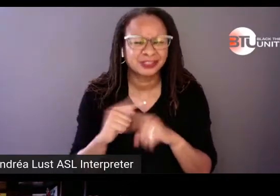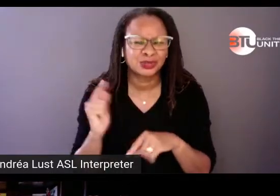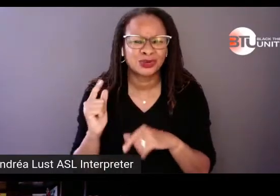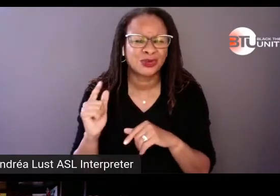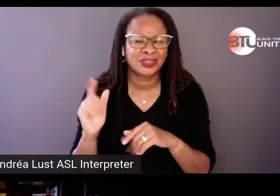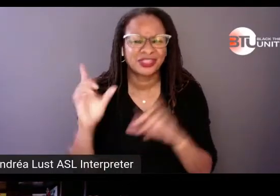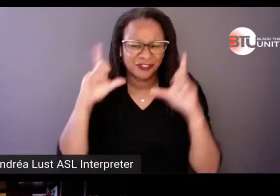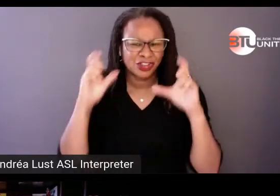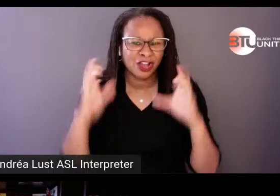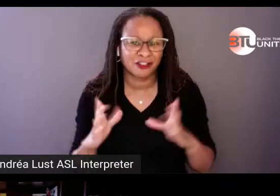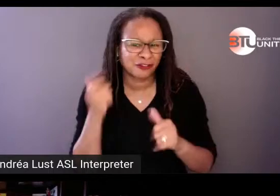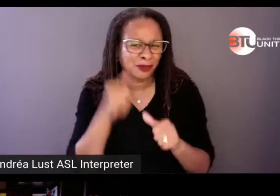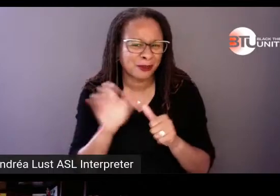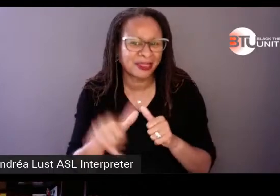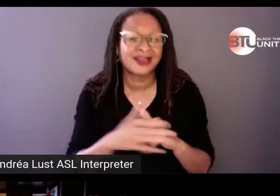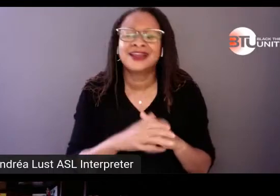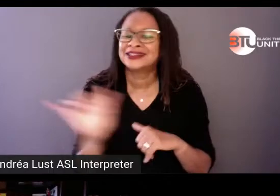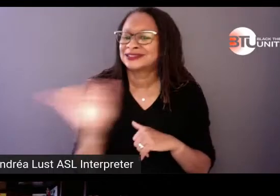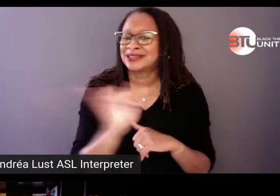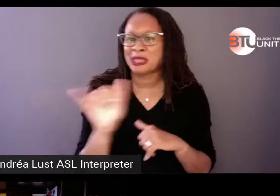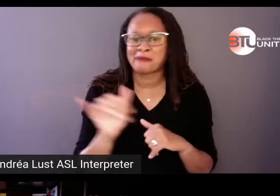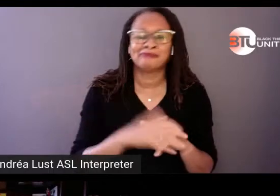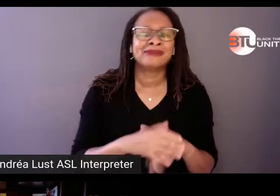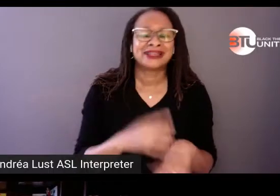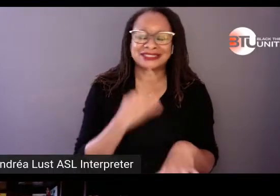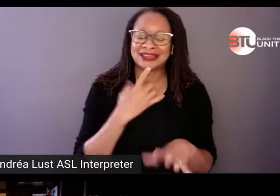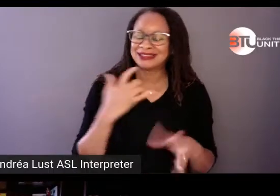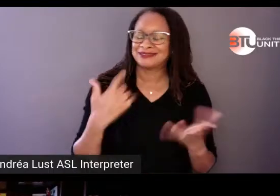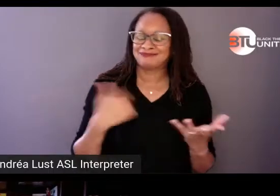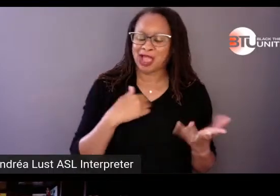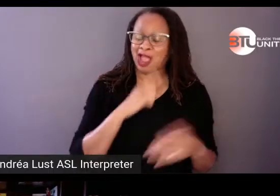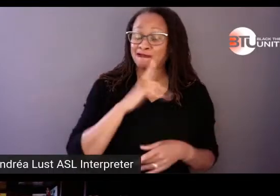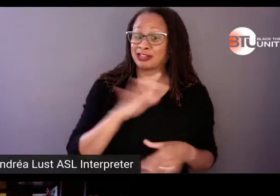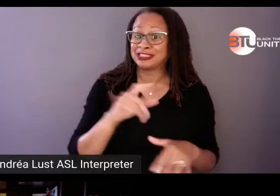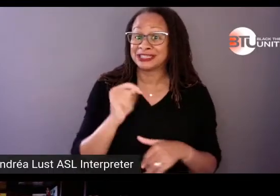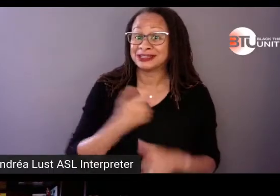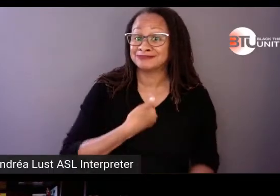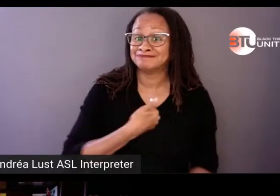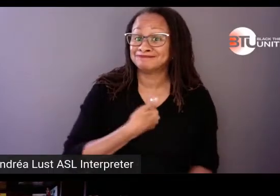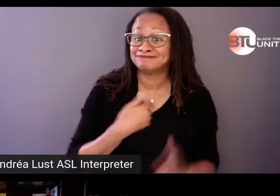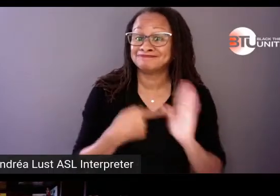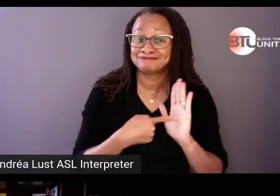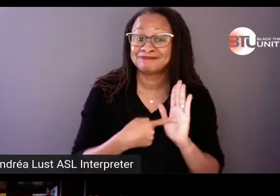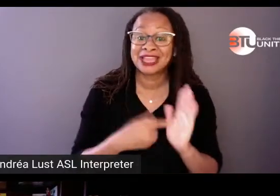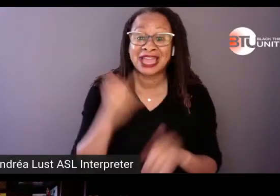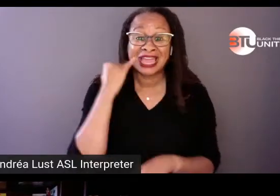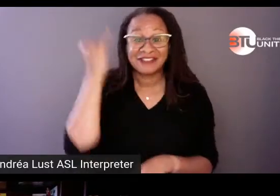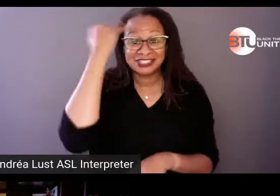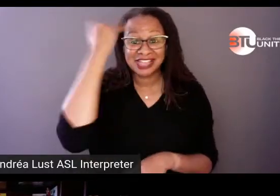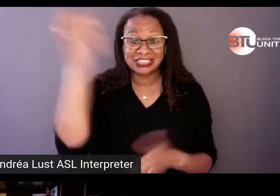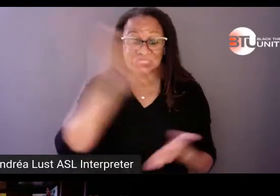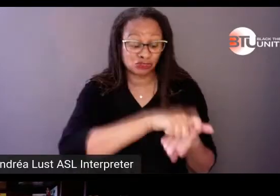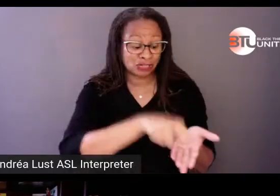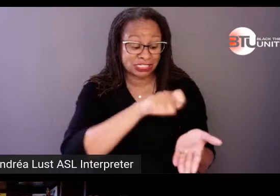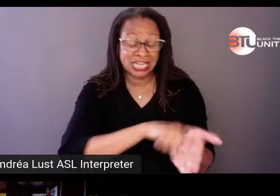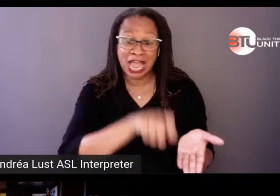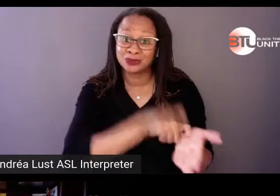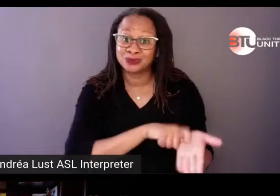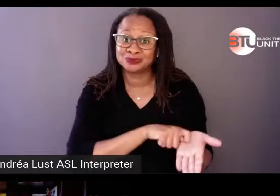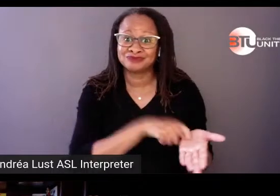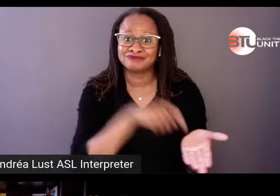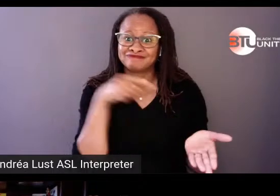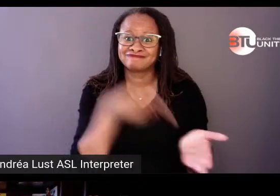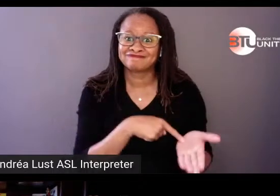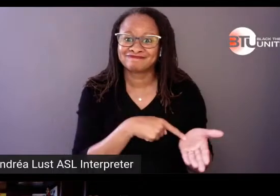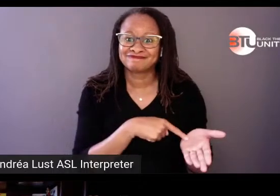mm-hmm. that, hey, I really did. And if it's an idea, Well, I guess if you've written it down, if you've written something down